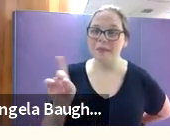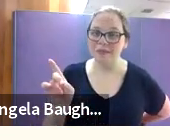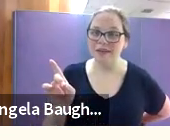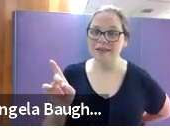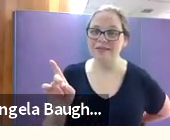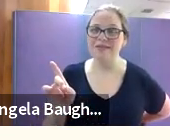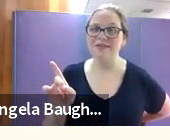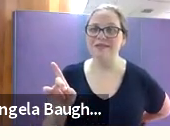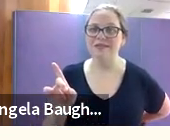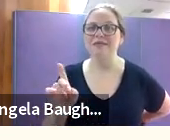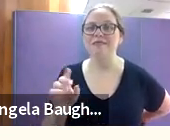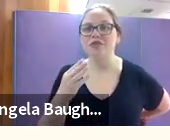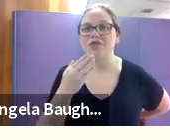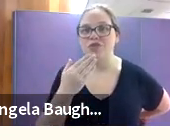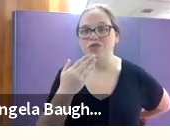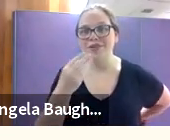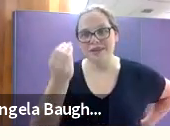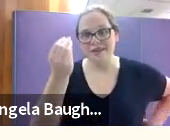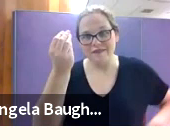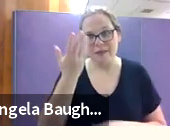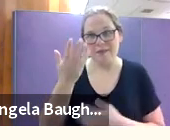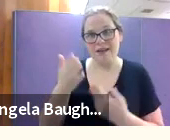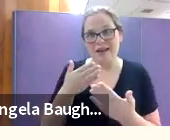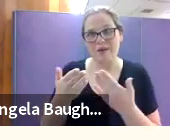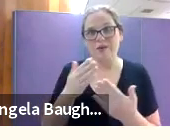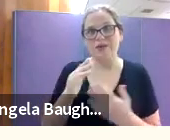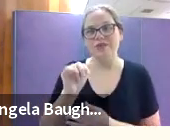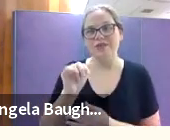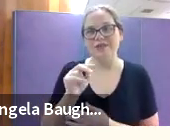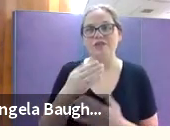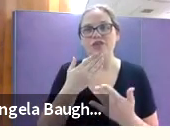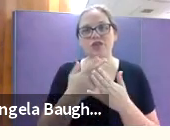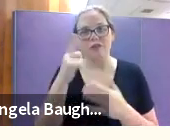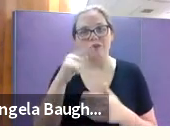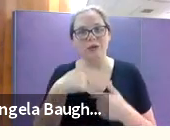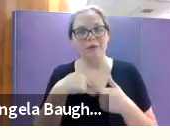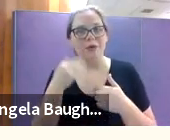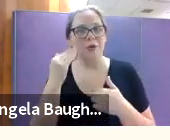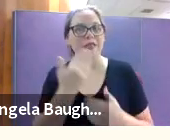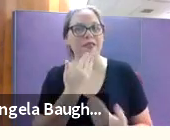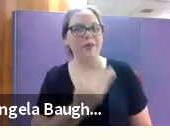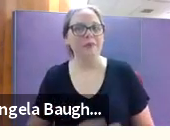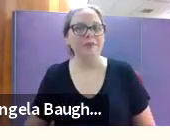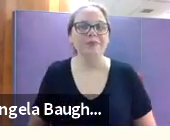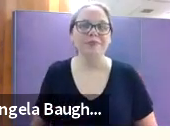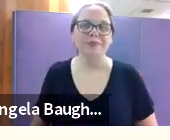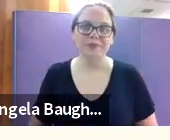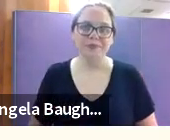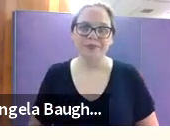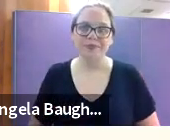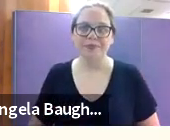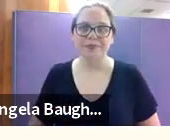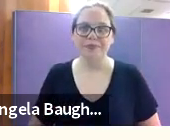good input anyway, Jason. It's good for me to know. Thank you.